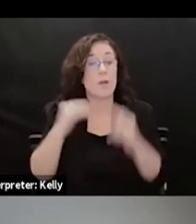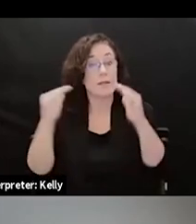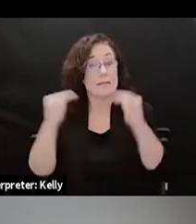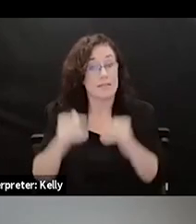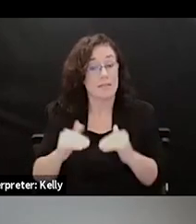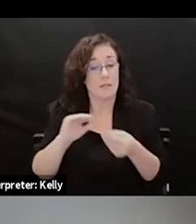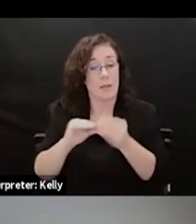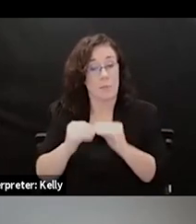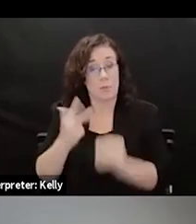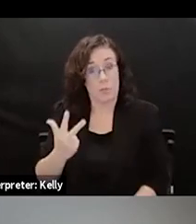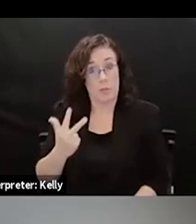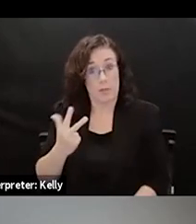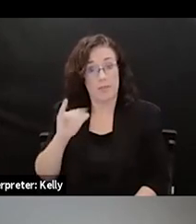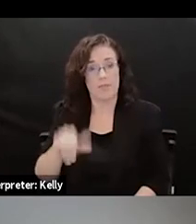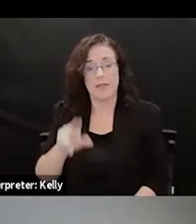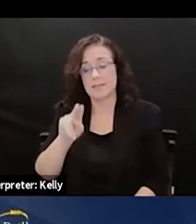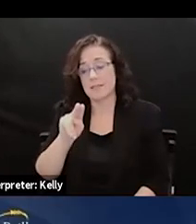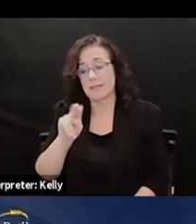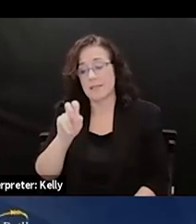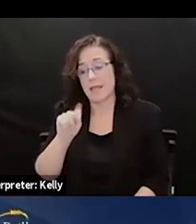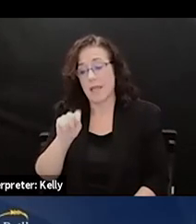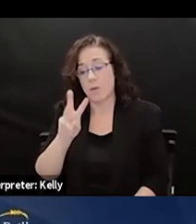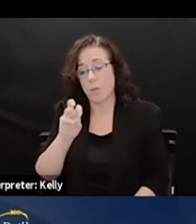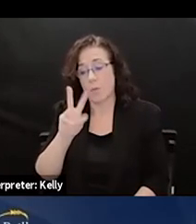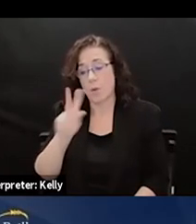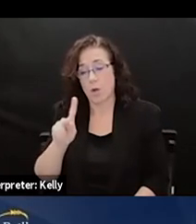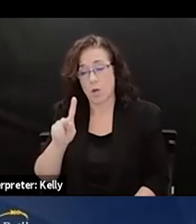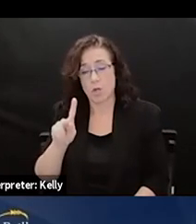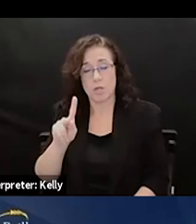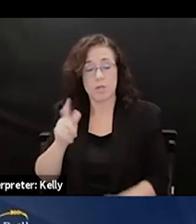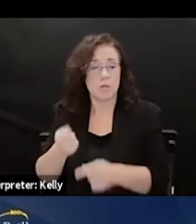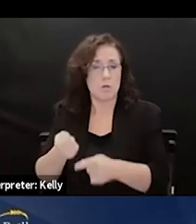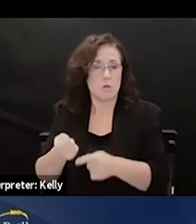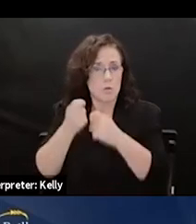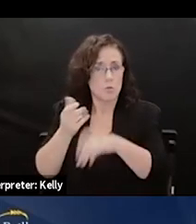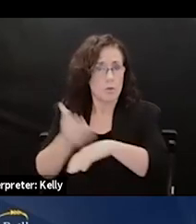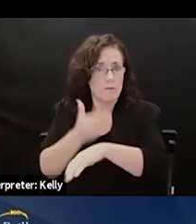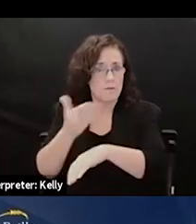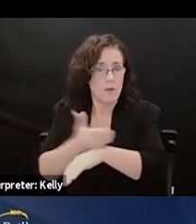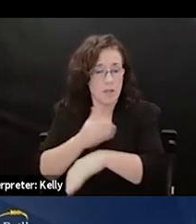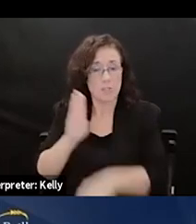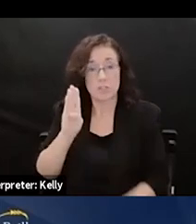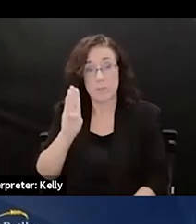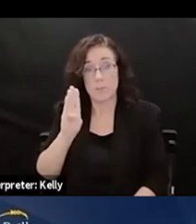three which is network refresh bond project update with mr rickman